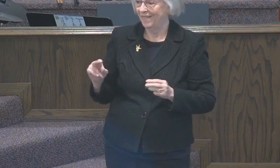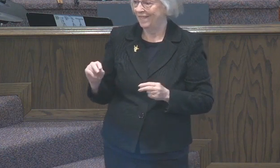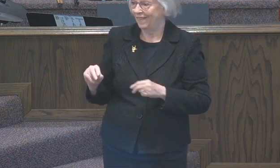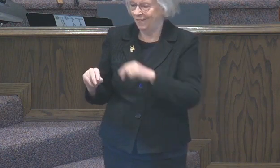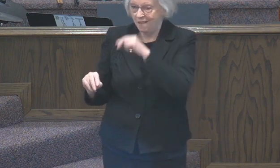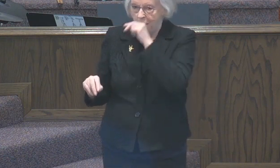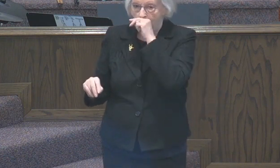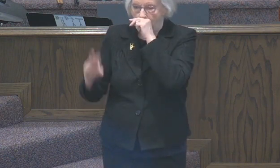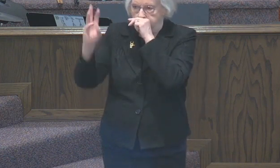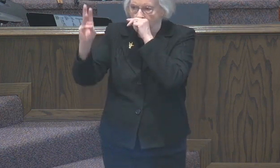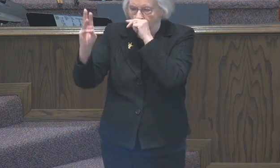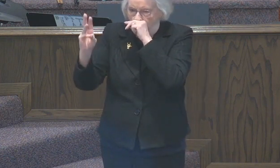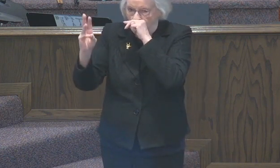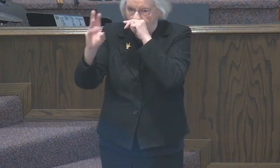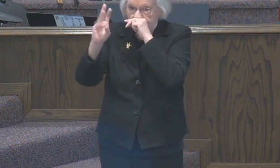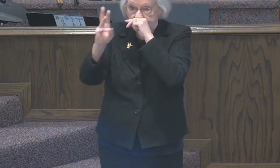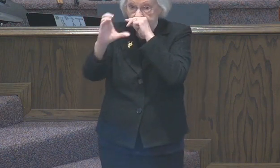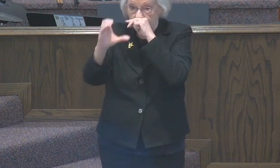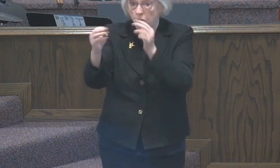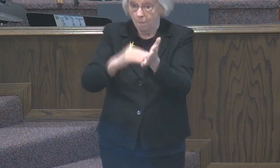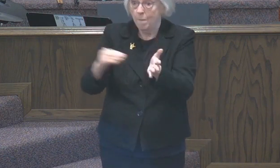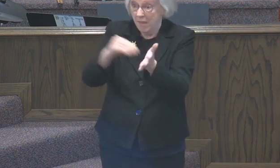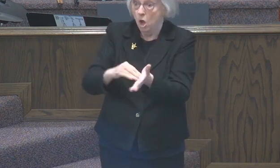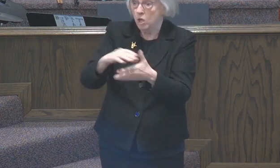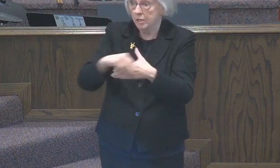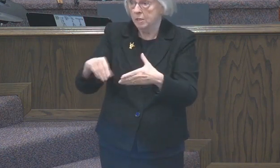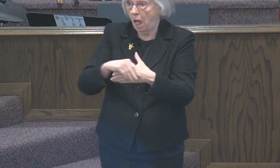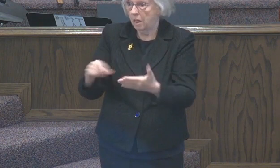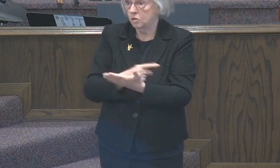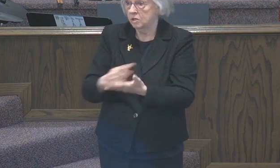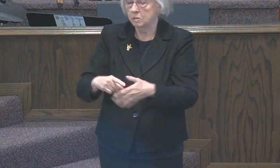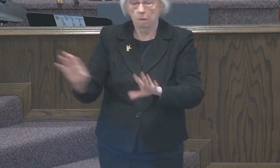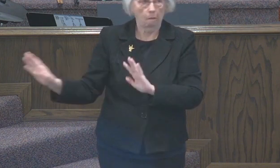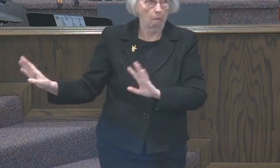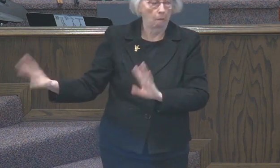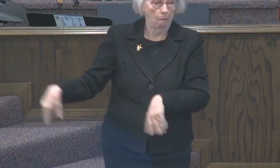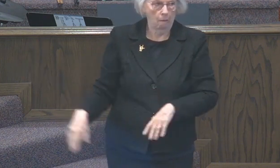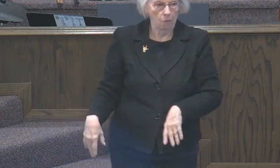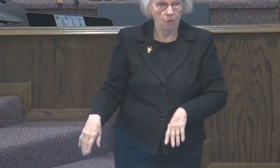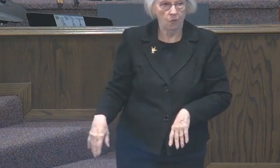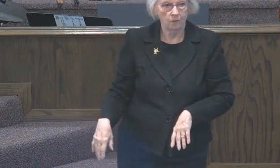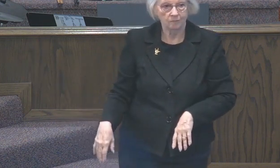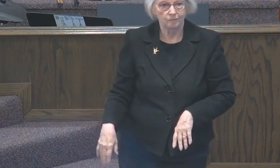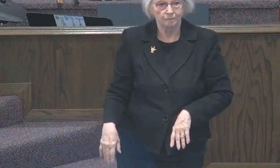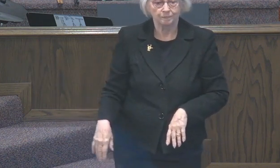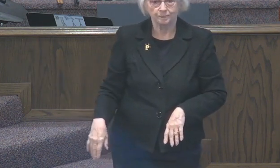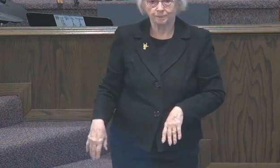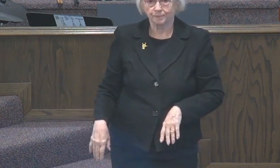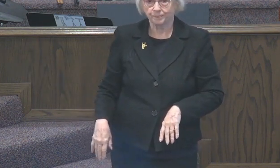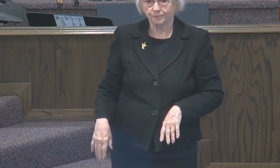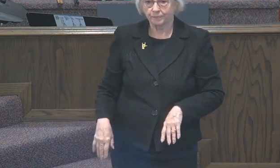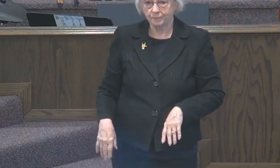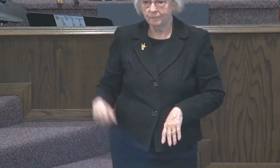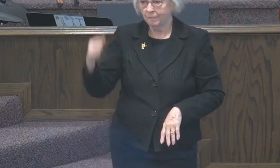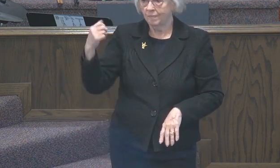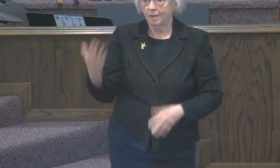600 million for crying out loud. Come on. If we were honest with ourselves, if it was just you